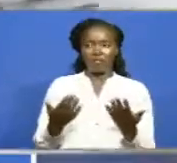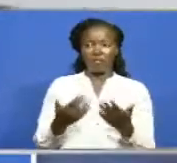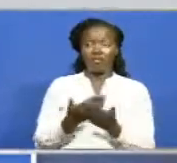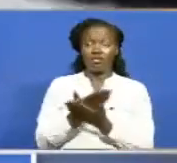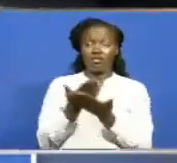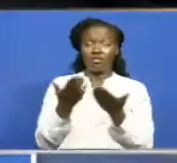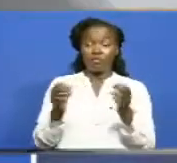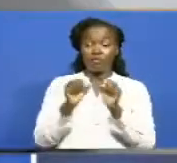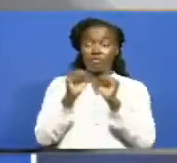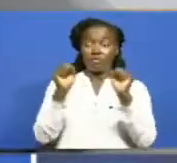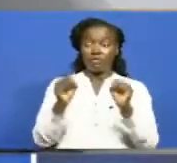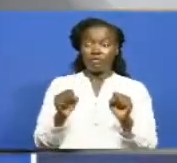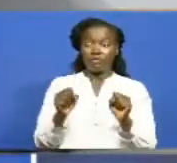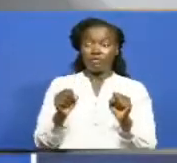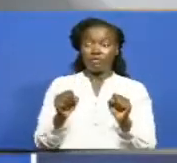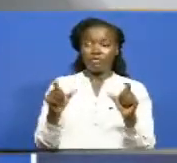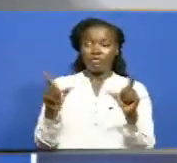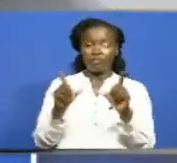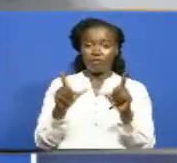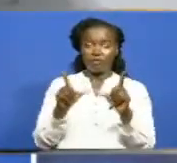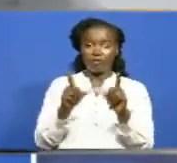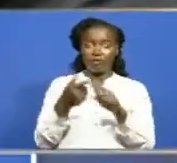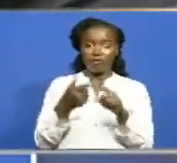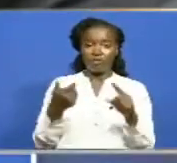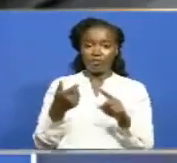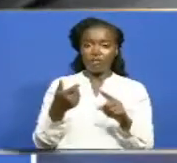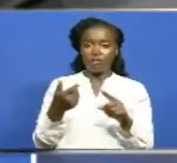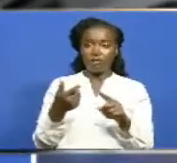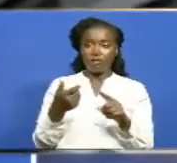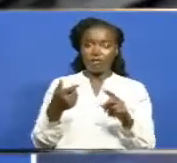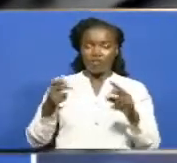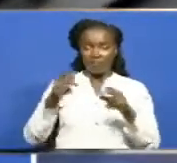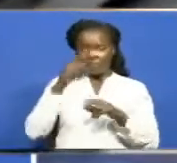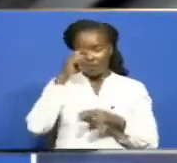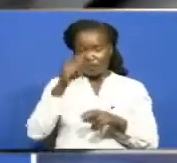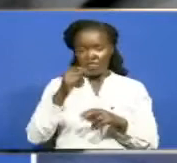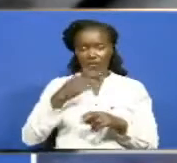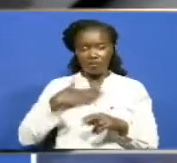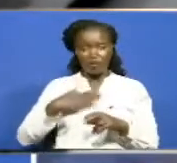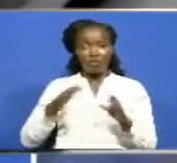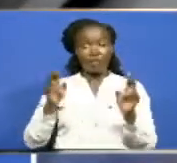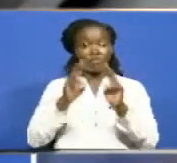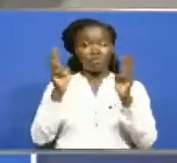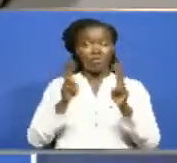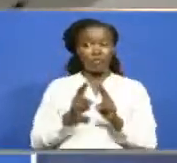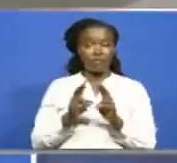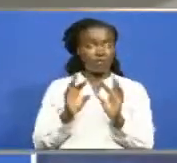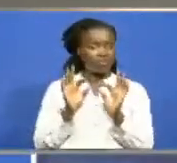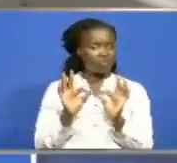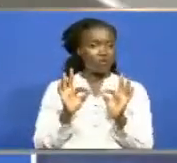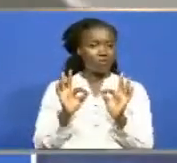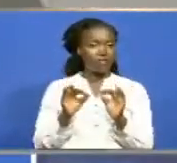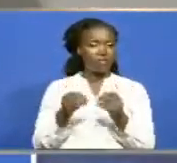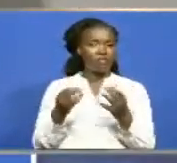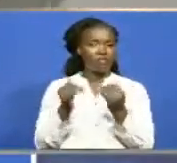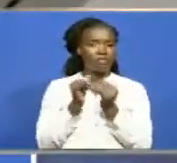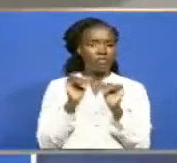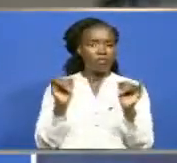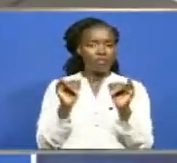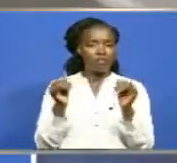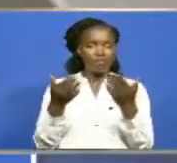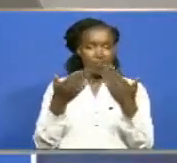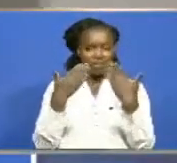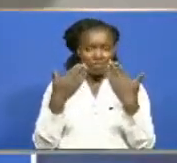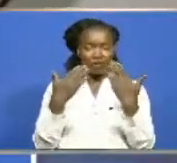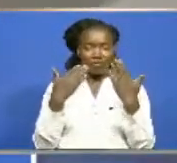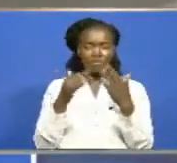cassette system has garnered certifications from respected international bodies for its effectiveness in delivering clean air coupled with